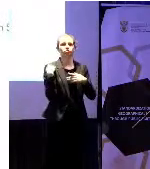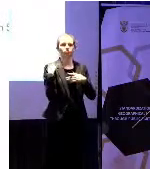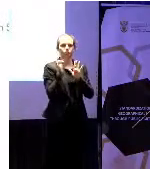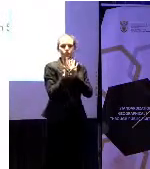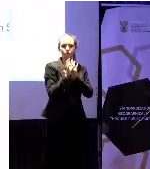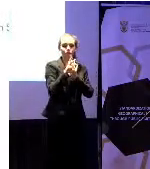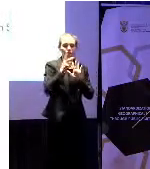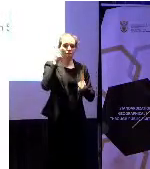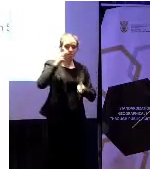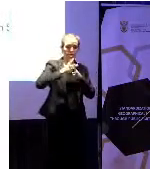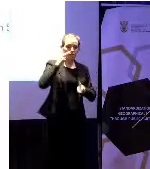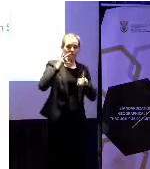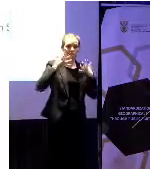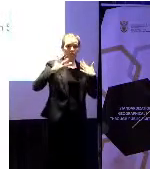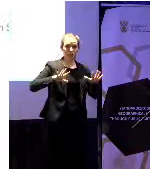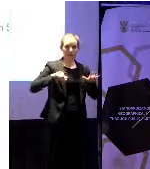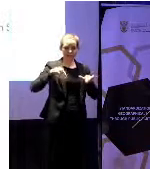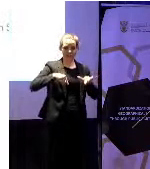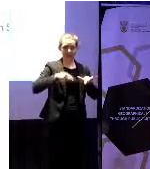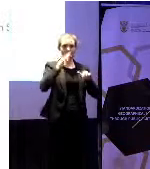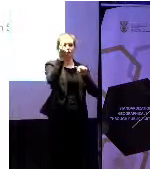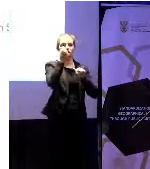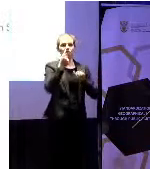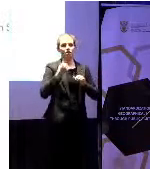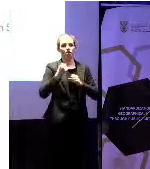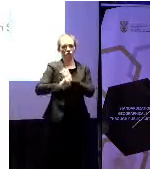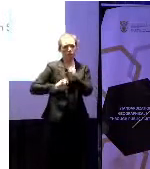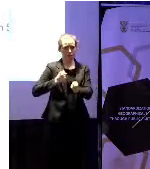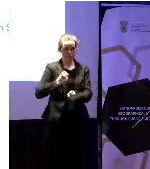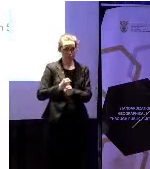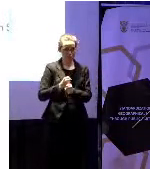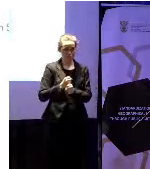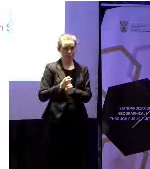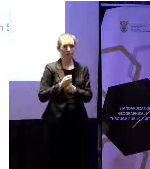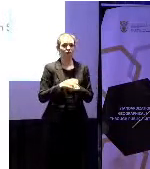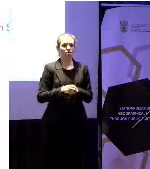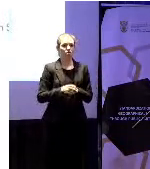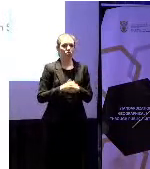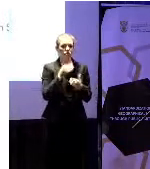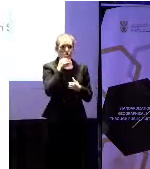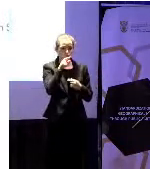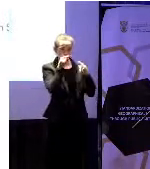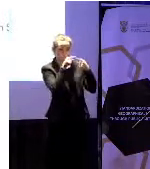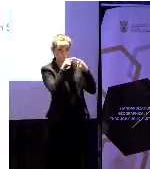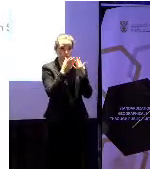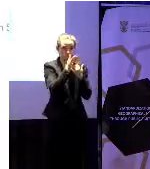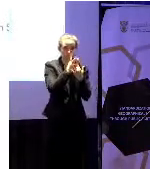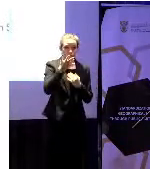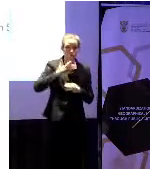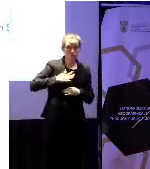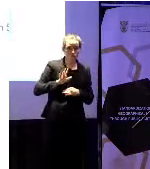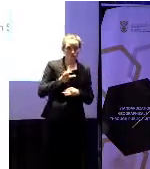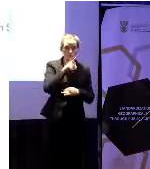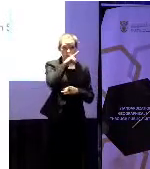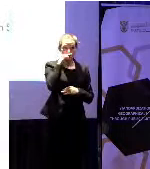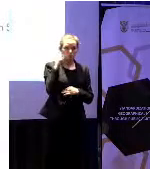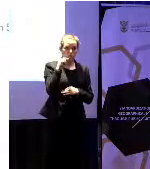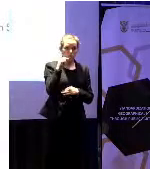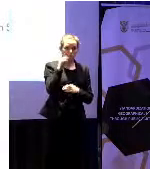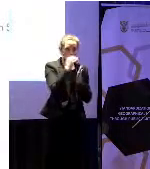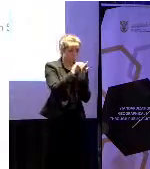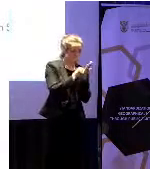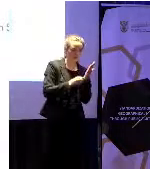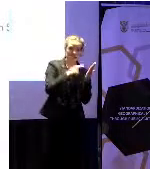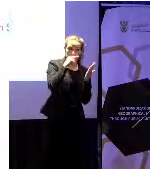finalized in this current financial year. So those gazettes, if you want to access them to see the names which have been gazetted